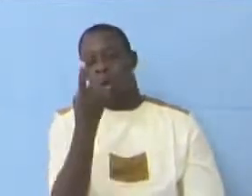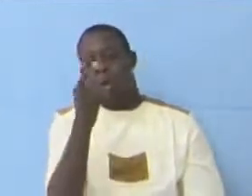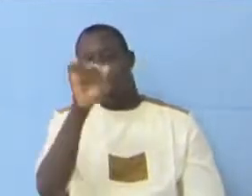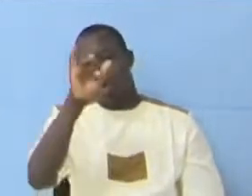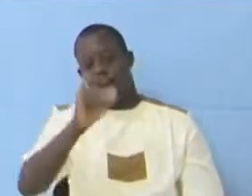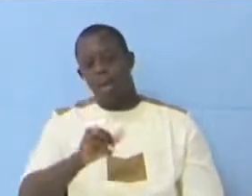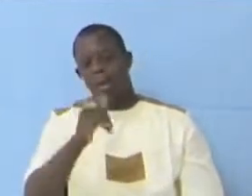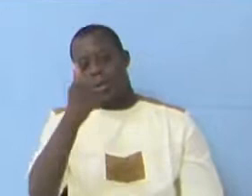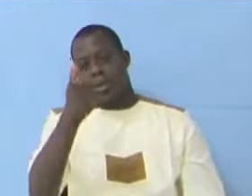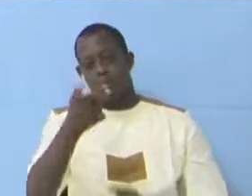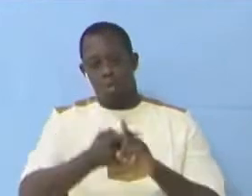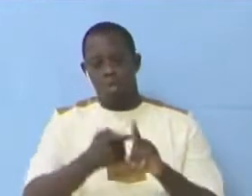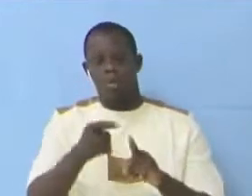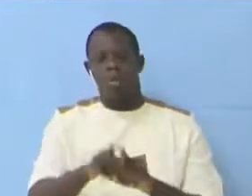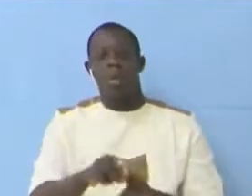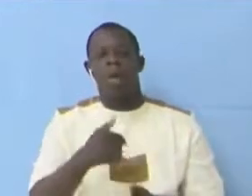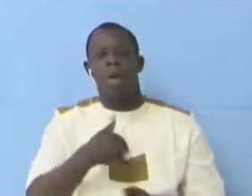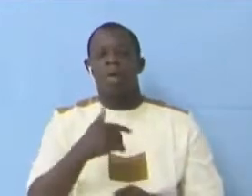was appointed